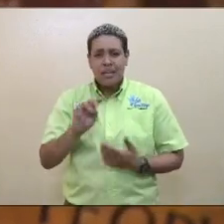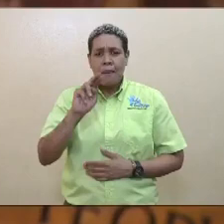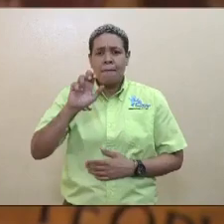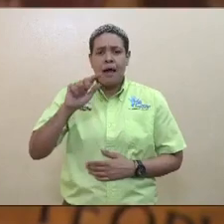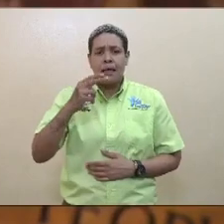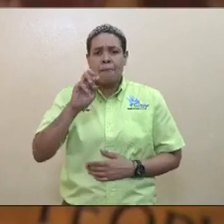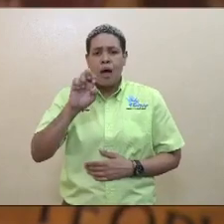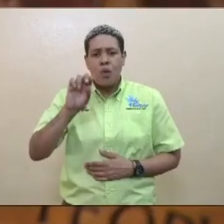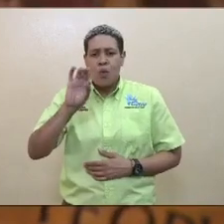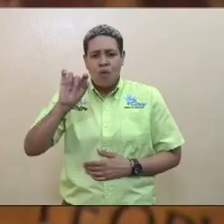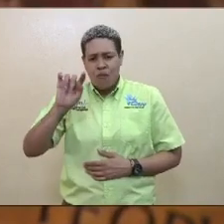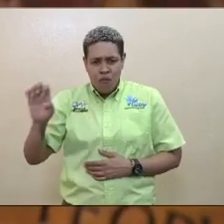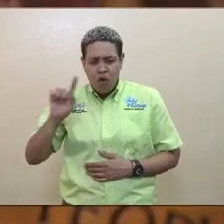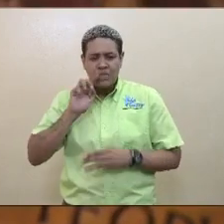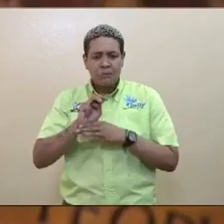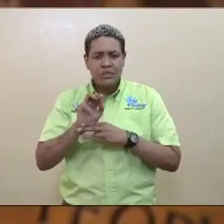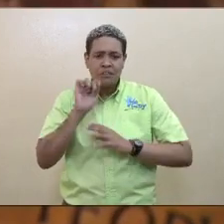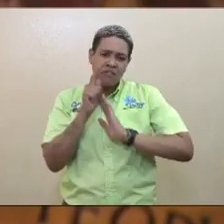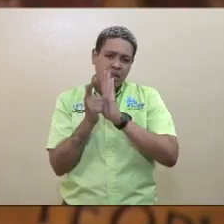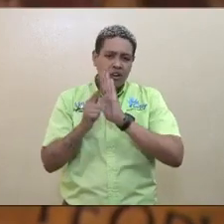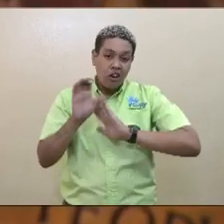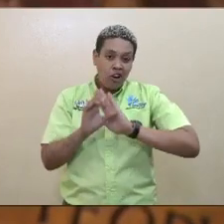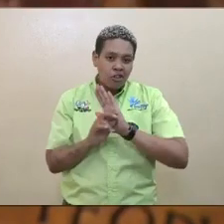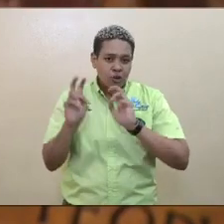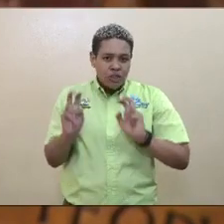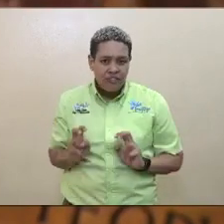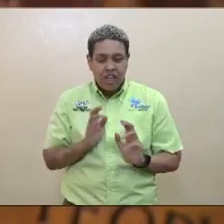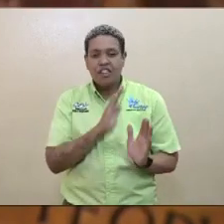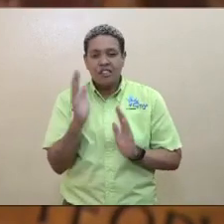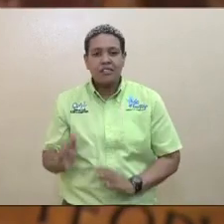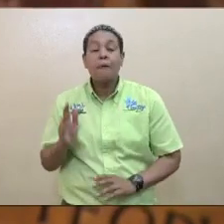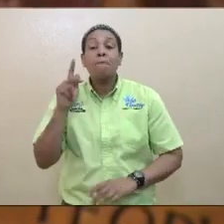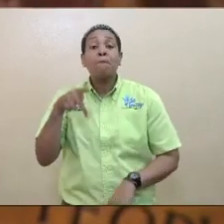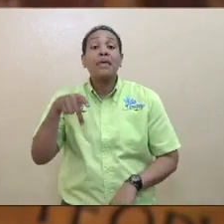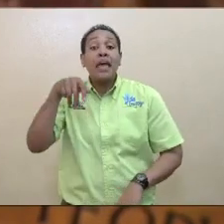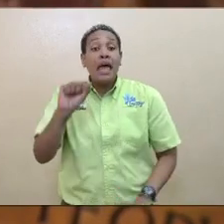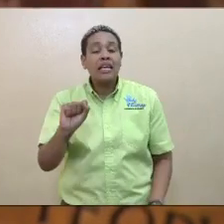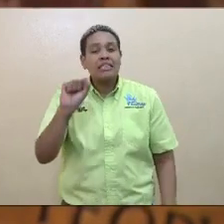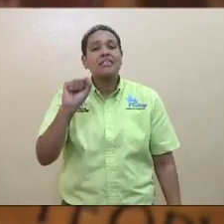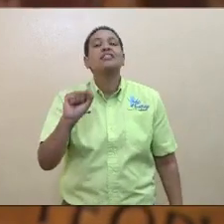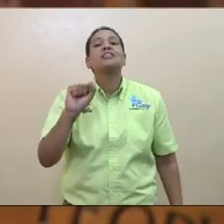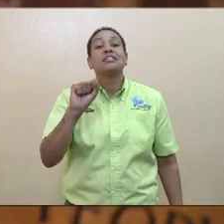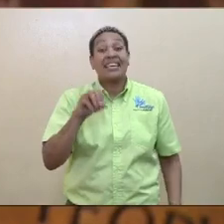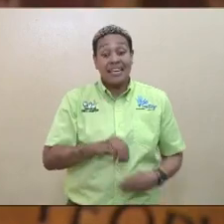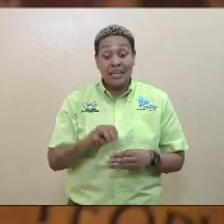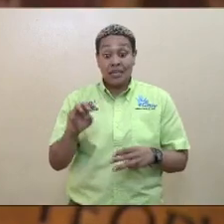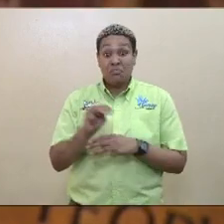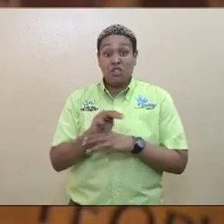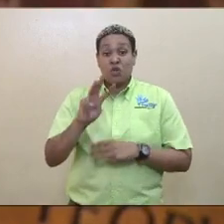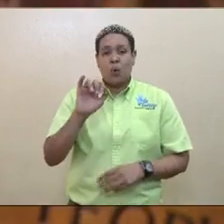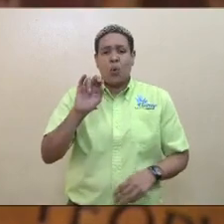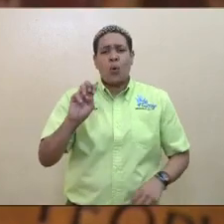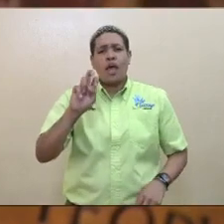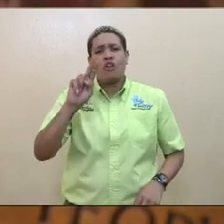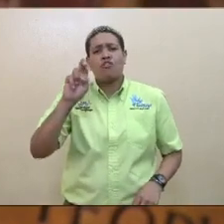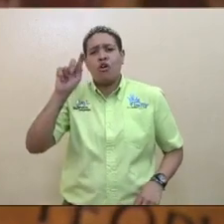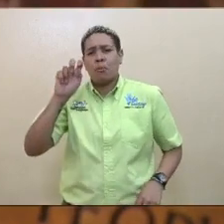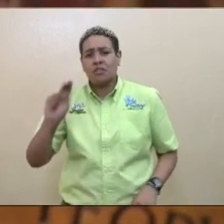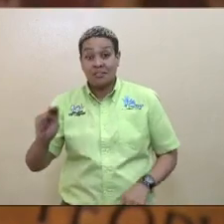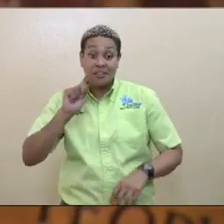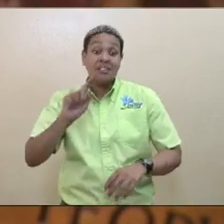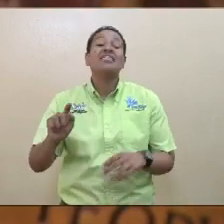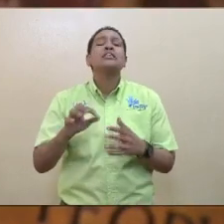Marlene Malahu-Fort, Minister of Legal and Constitutional Affairs, Permanent Secretary in the Ministry, Wayne Robertson. Special thanks